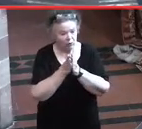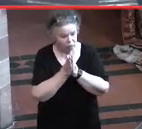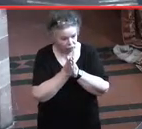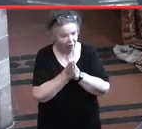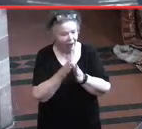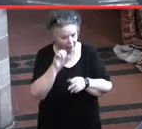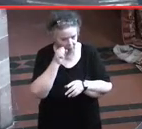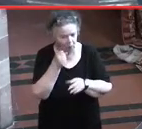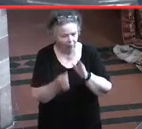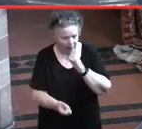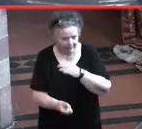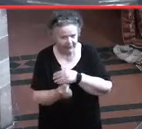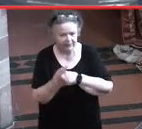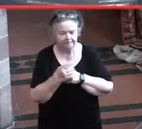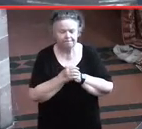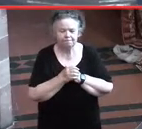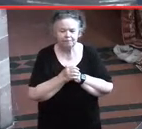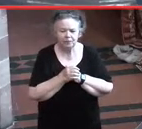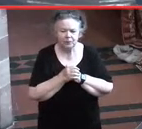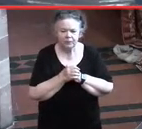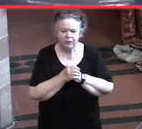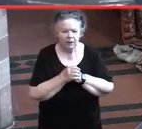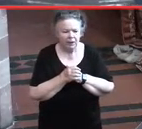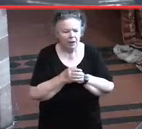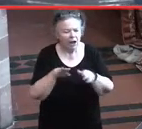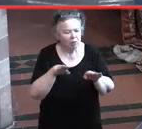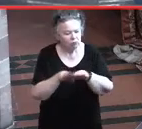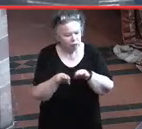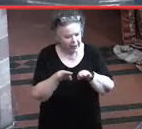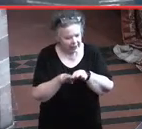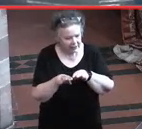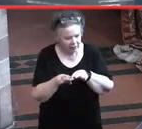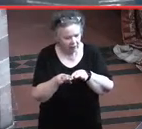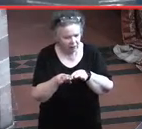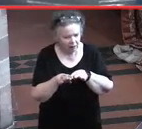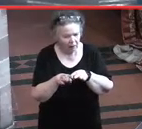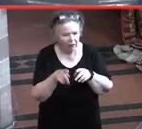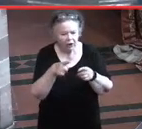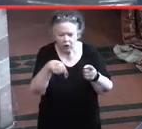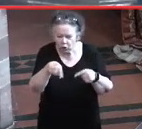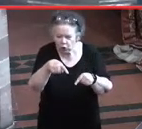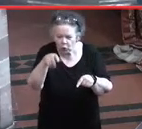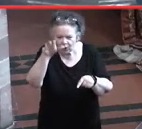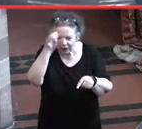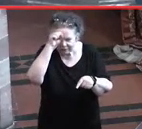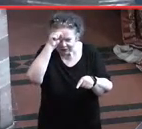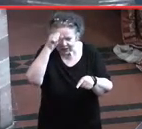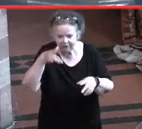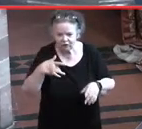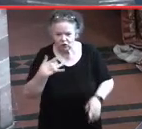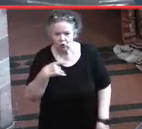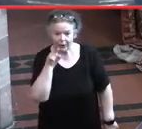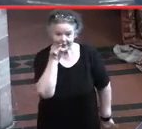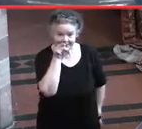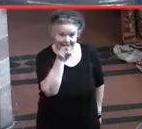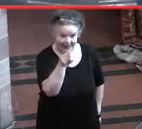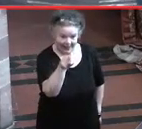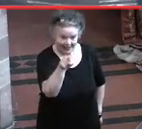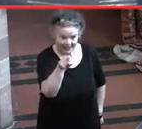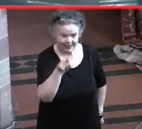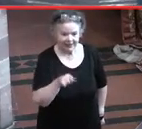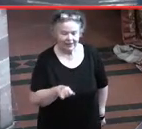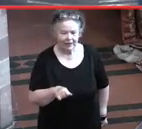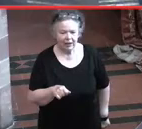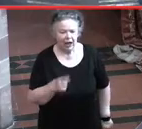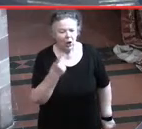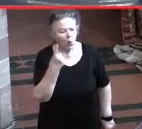the case. On a purely practical level, some of you will have discovered the loos in that corner of the room, and